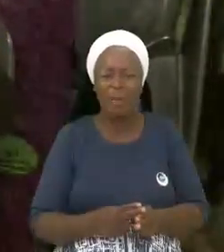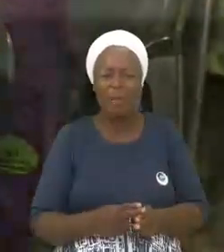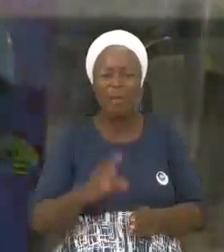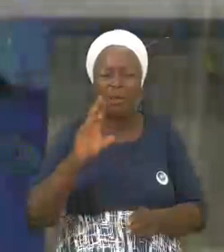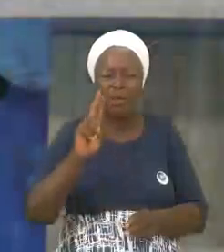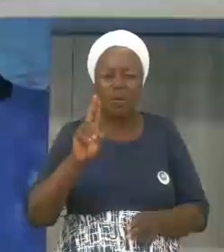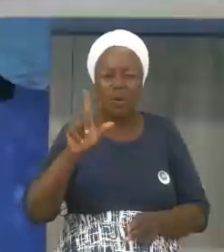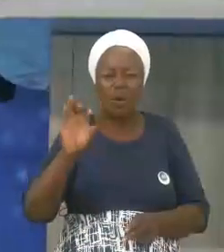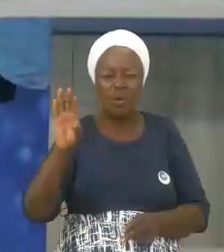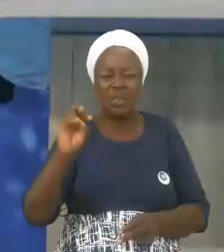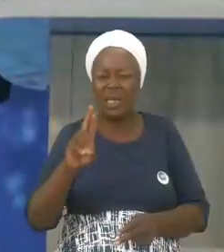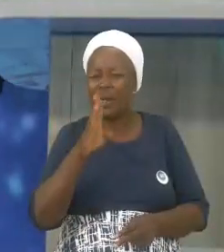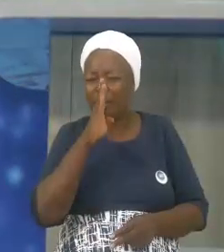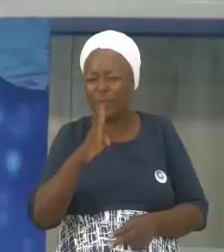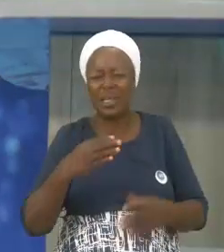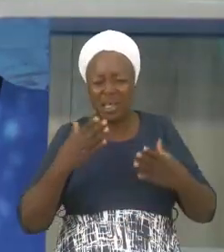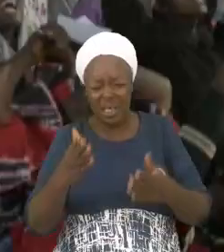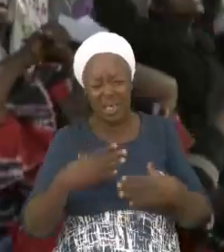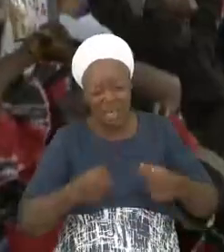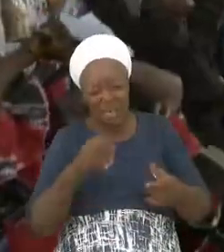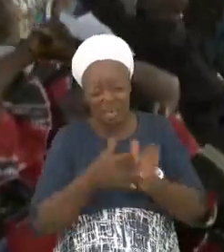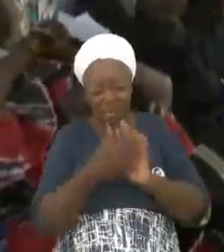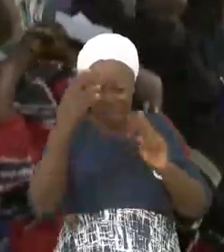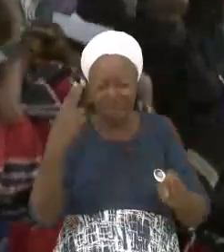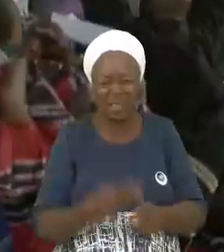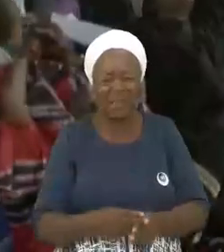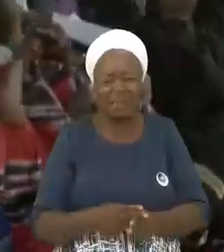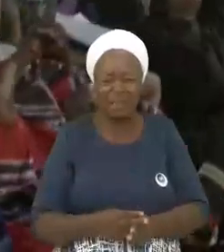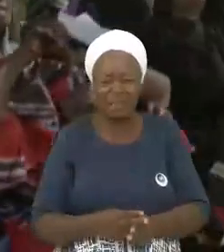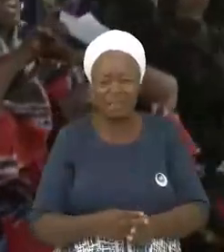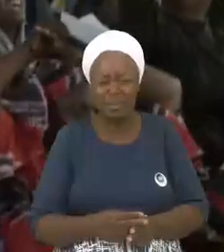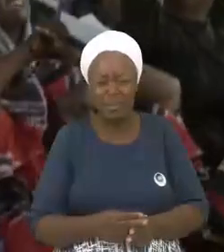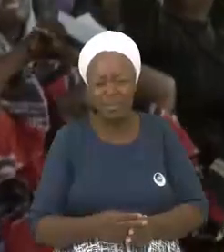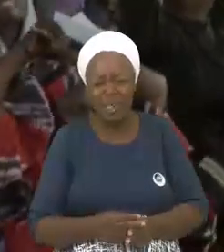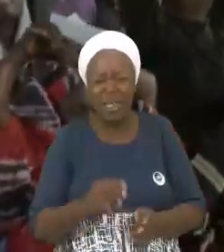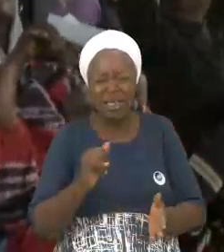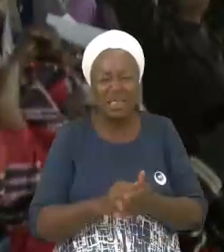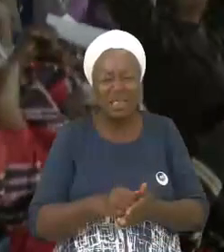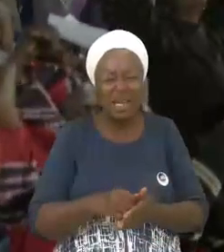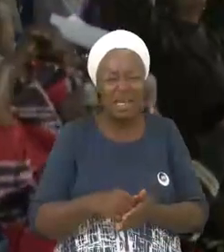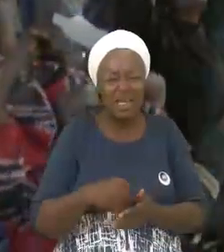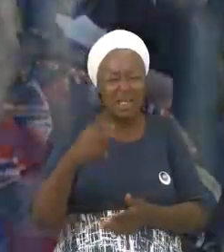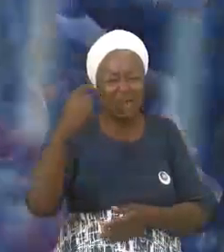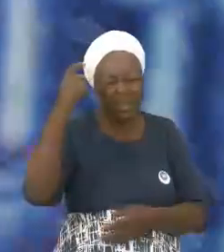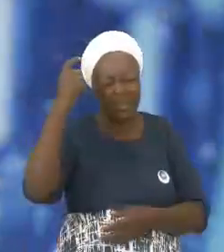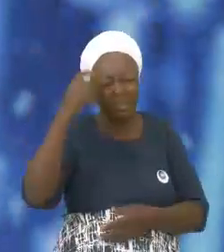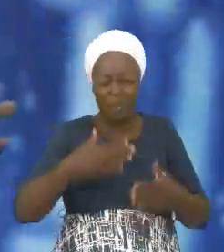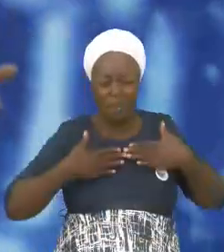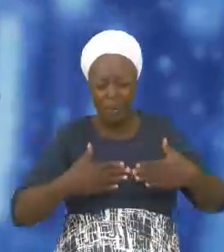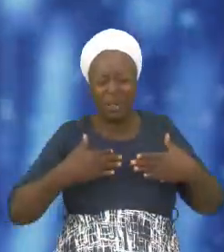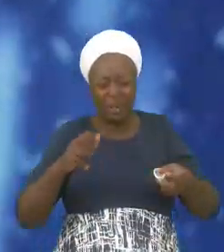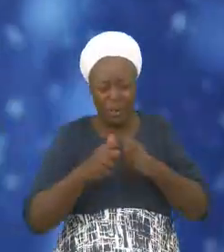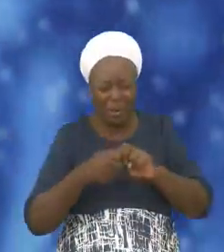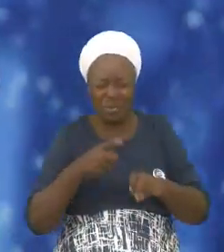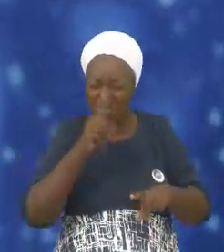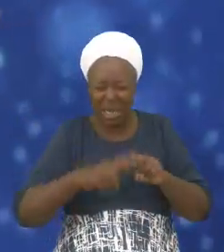there, be healed in Jesus' name. That breathing problem, you couldn't breathe well, you're